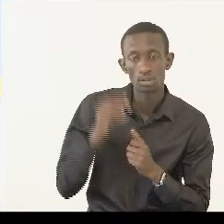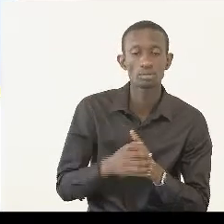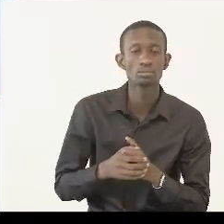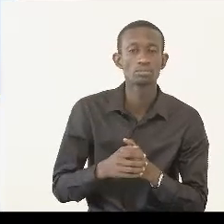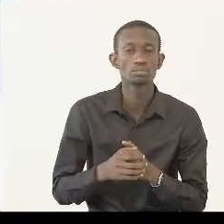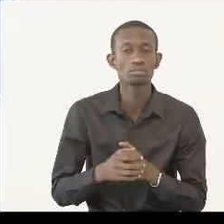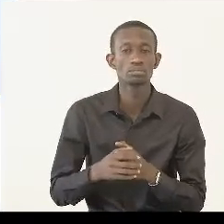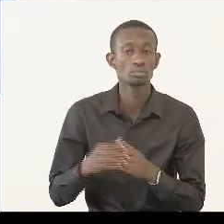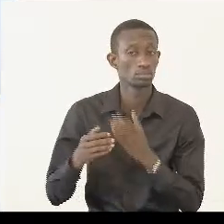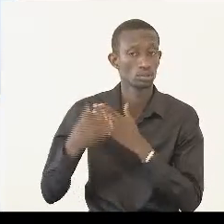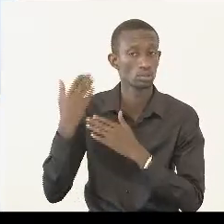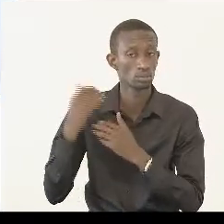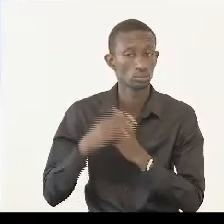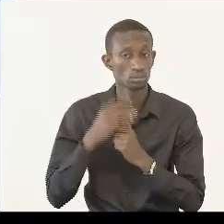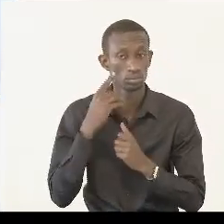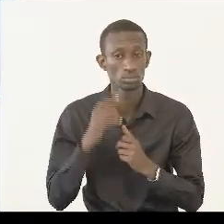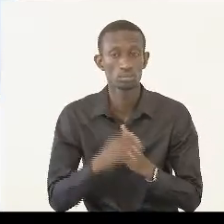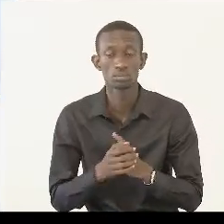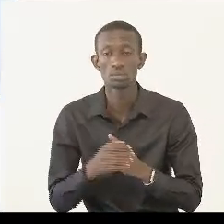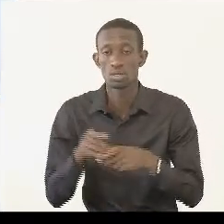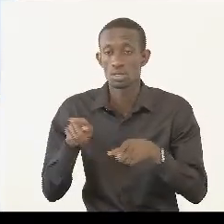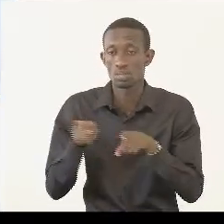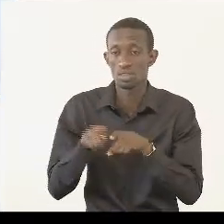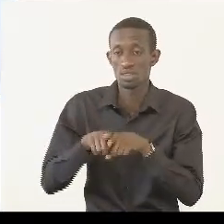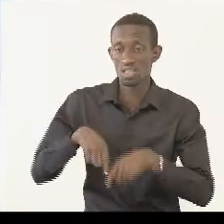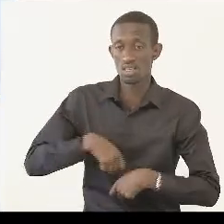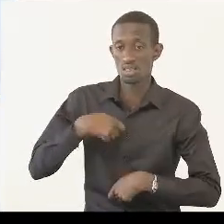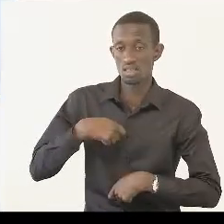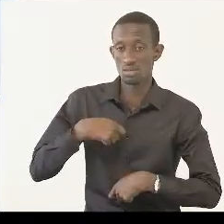had as the zip.